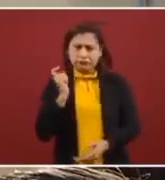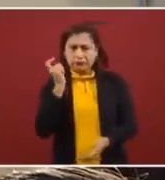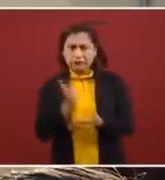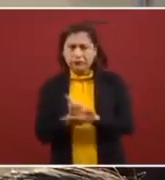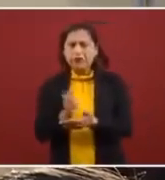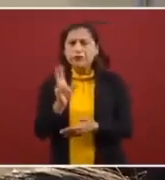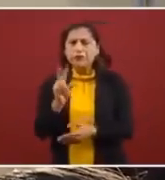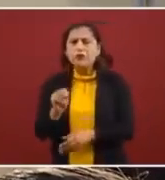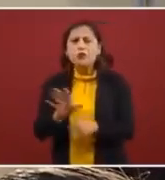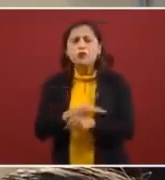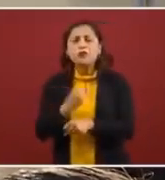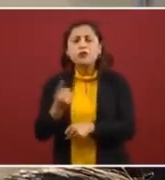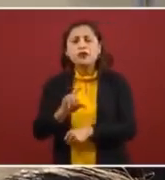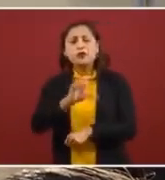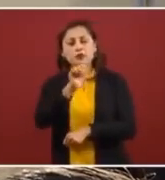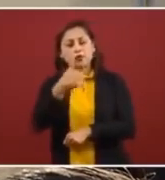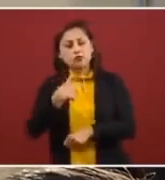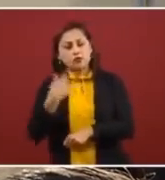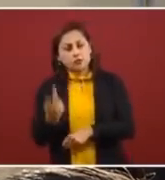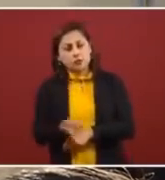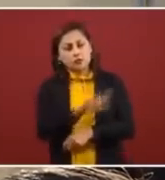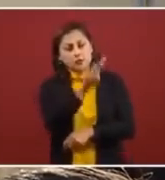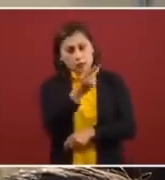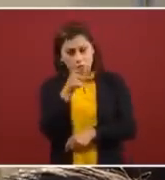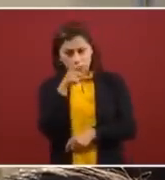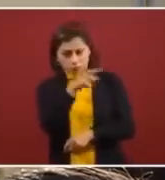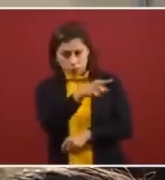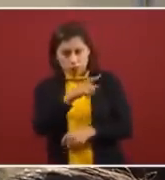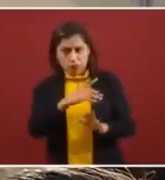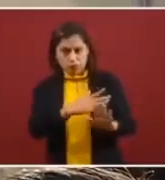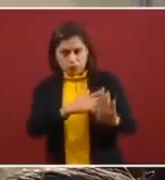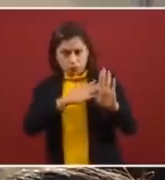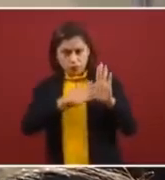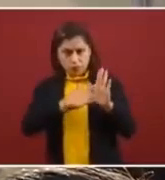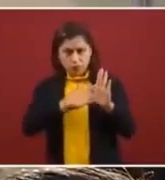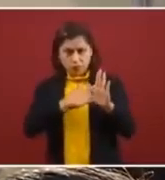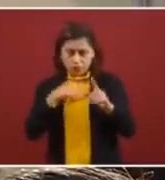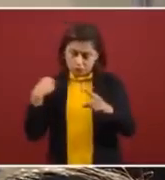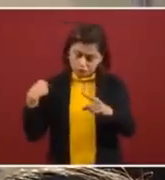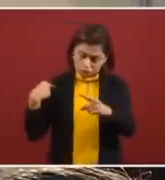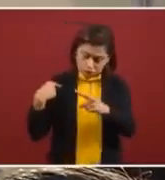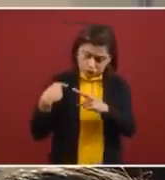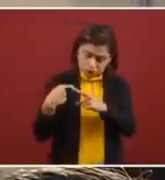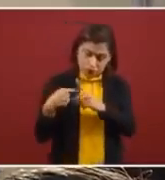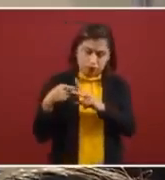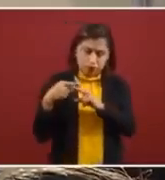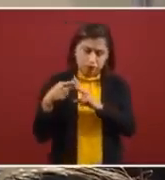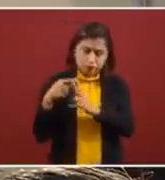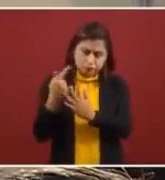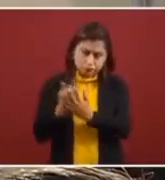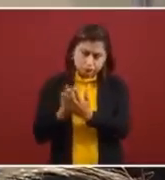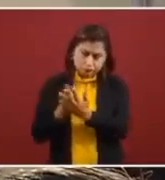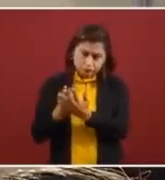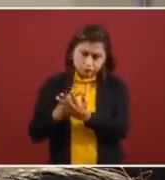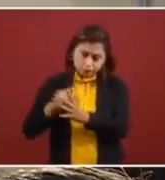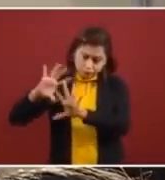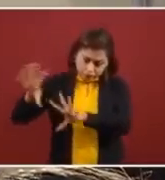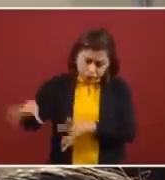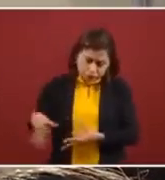Can you commit with your government that all this debt that is, that they can